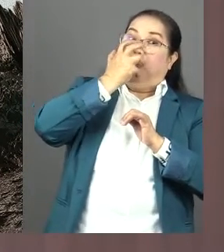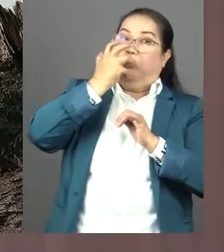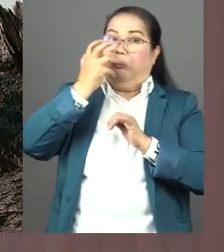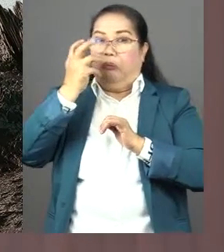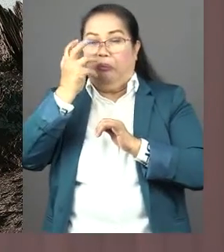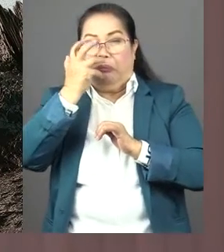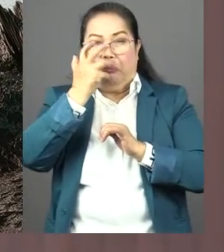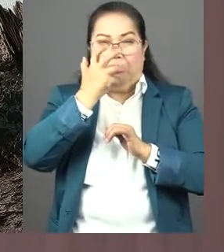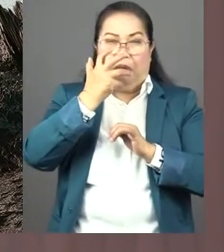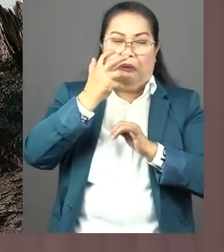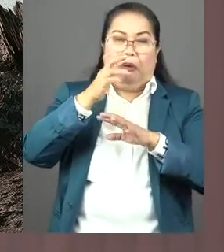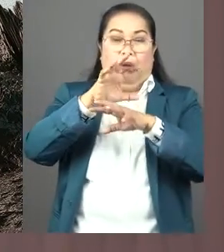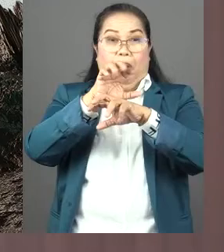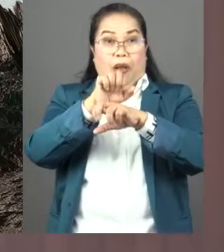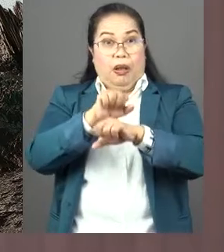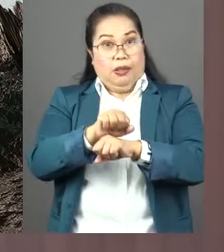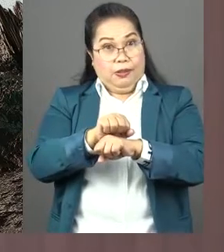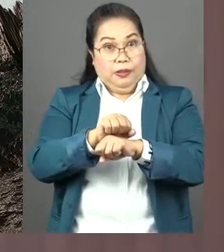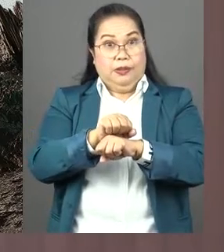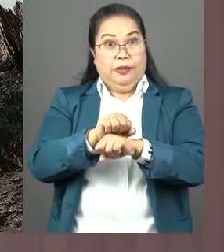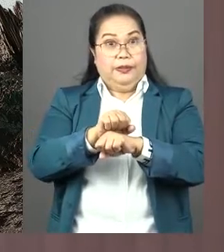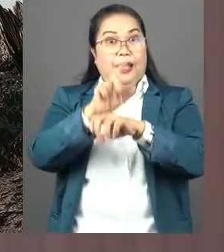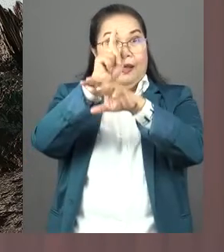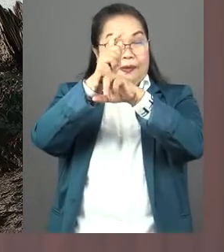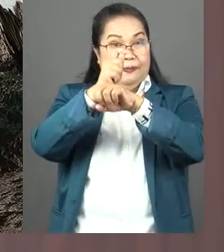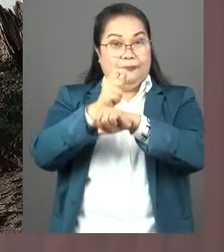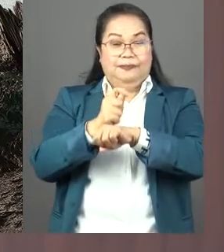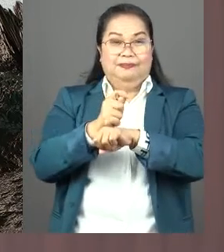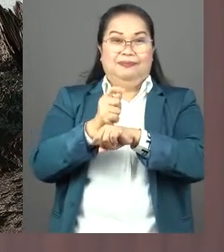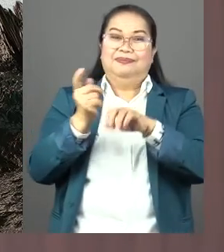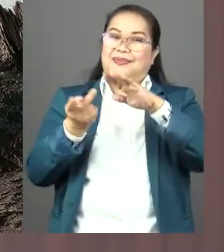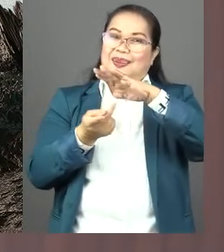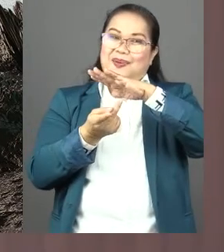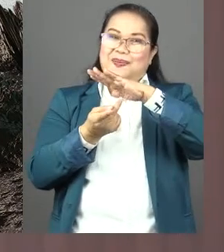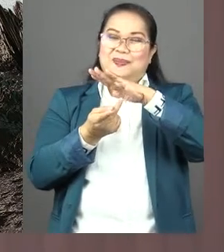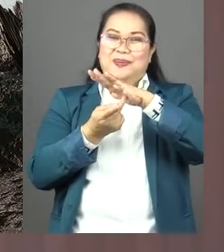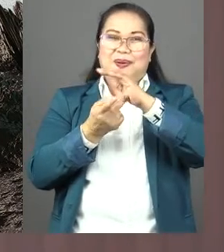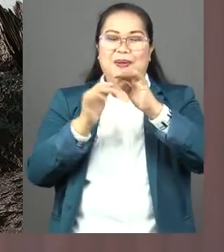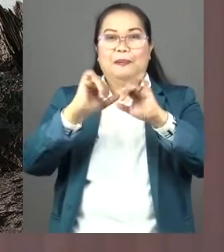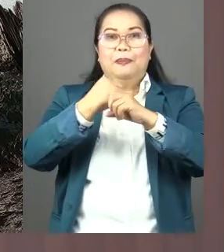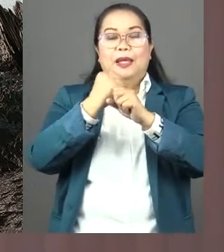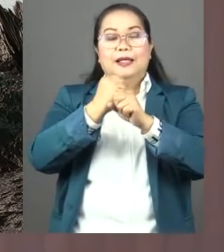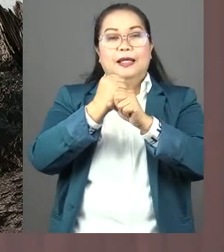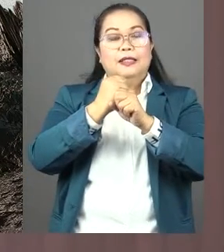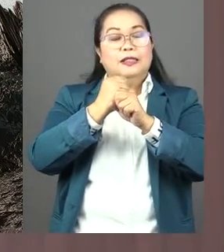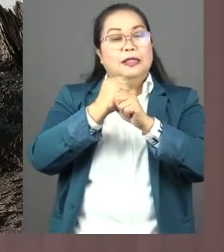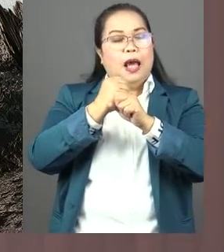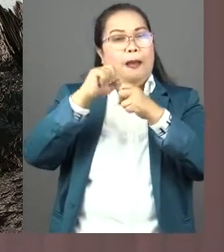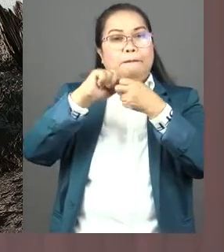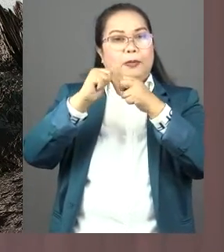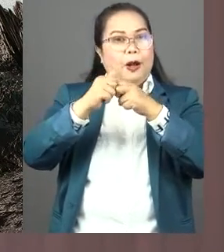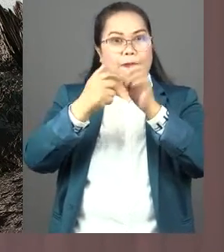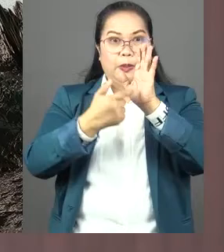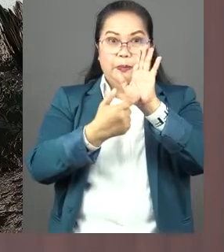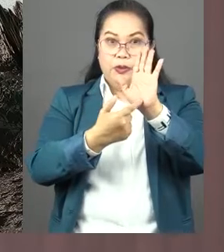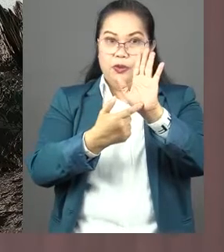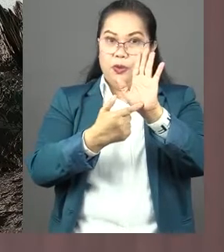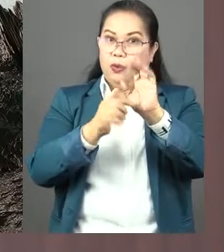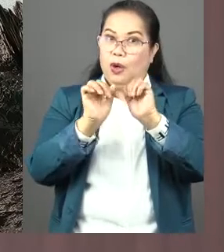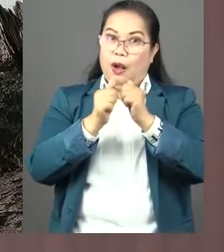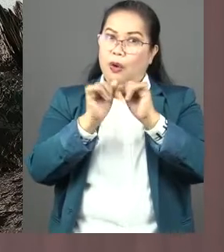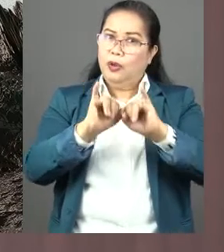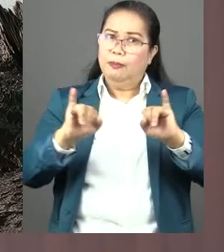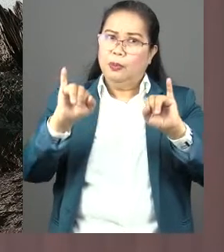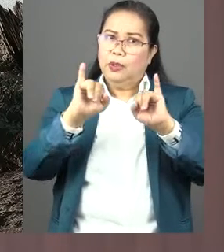lot of rituals in pagan rituals. So now Paul used that common problem of getting drunk to illustrate how important it